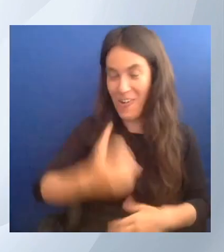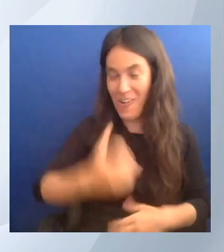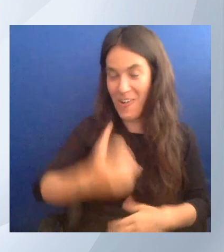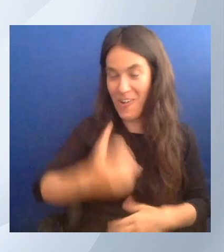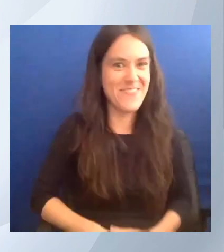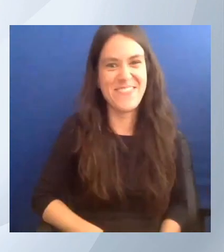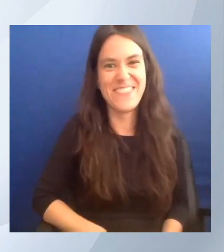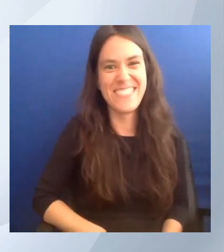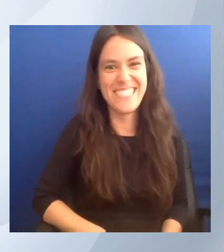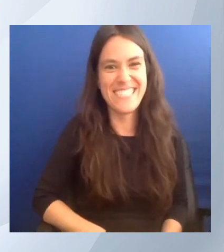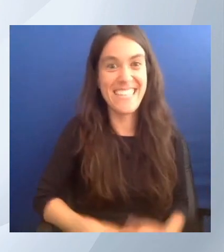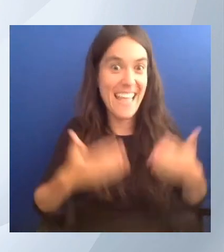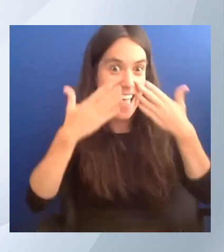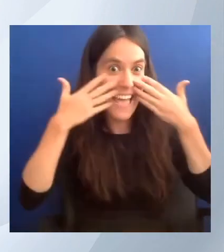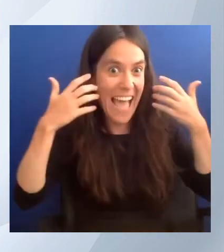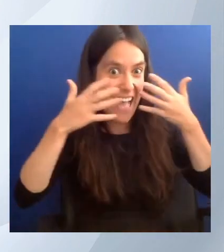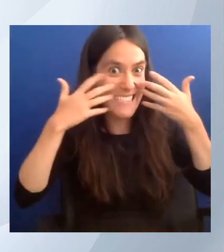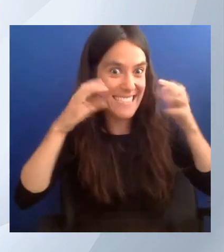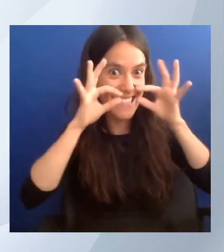cat.